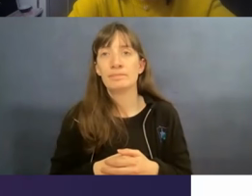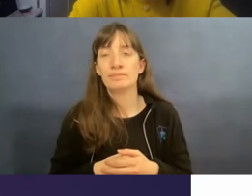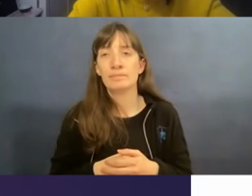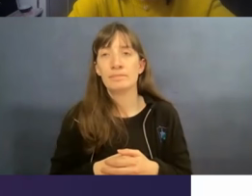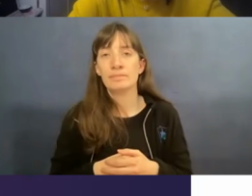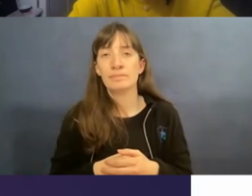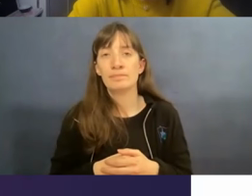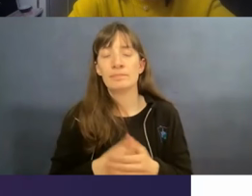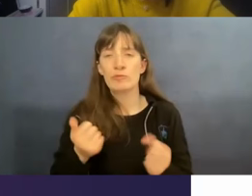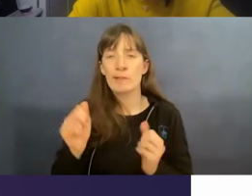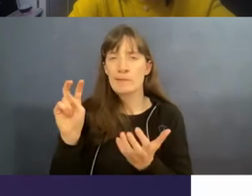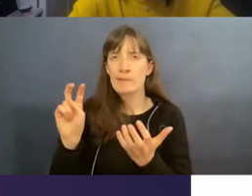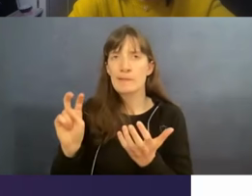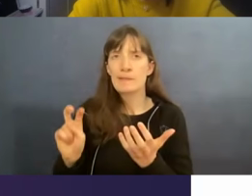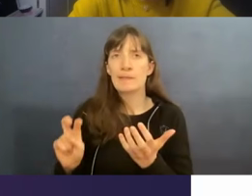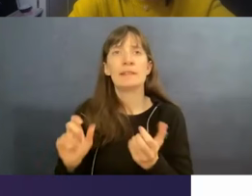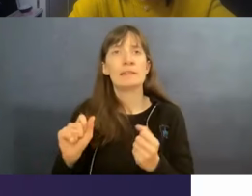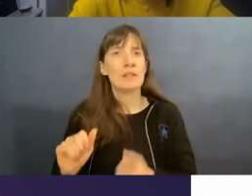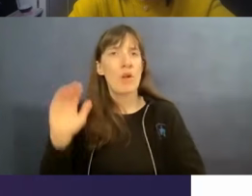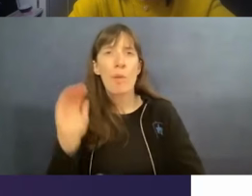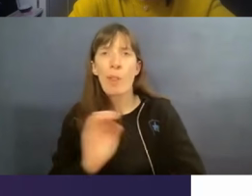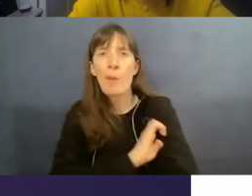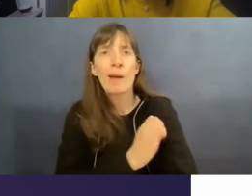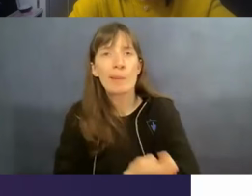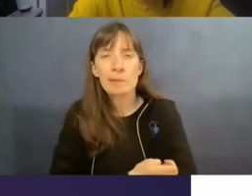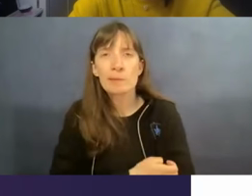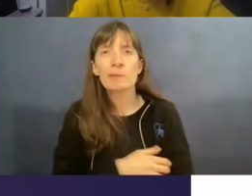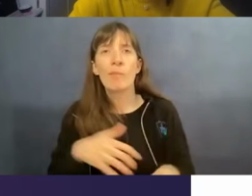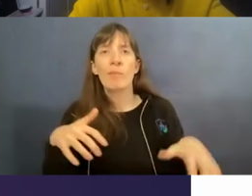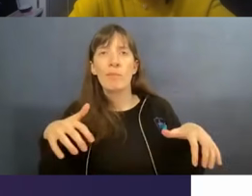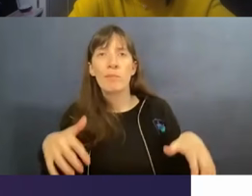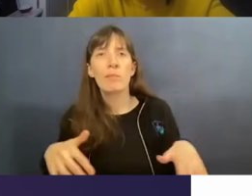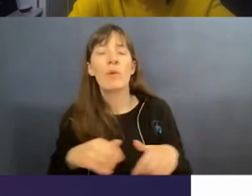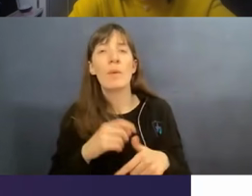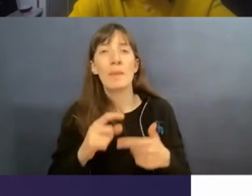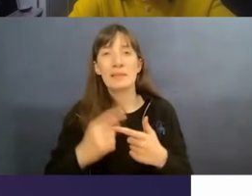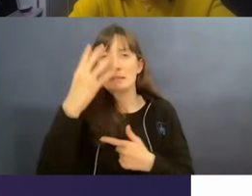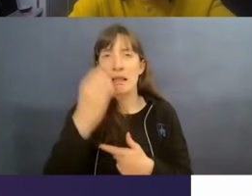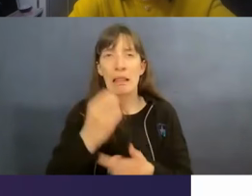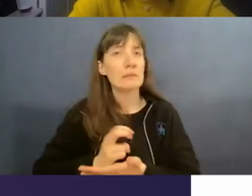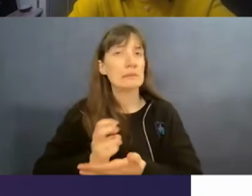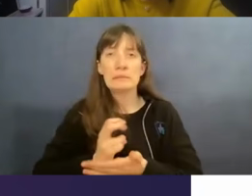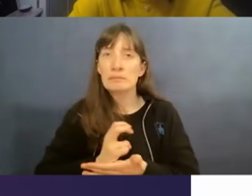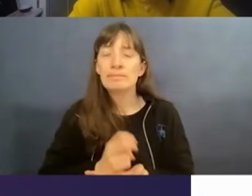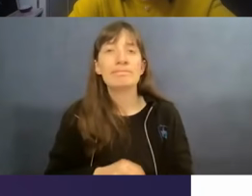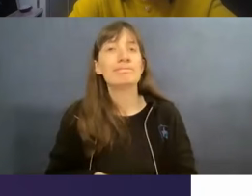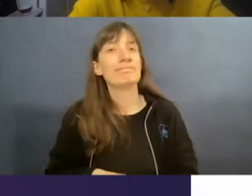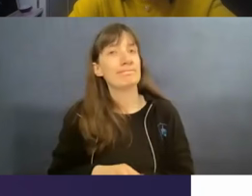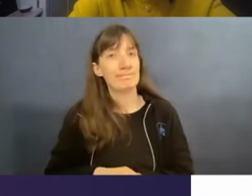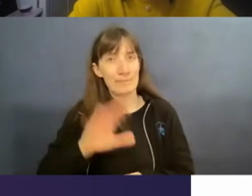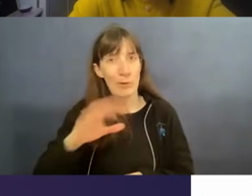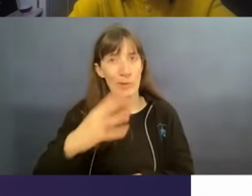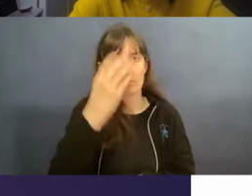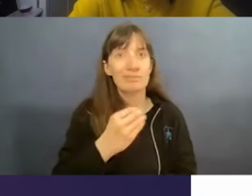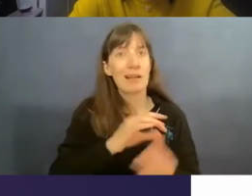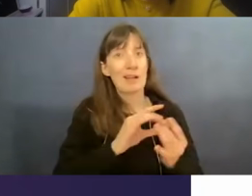I'm trying to see if there's any, yeah, low energy. Maybe their sleep is really, really impacted. And we know our sleep is really correlated with our development